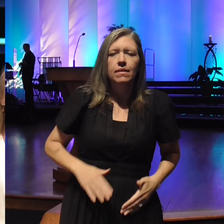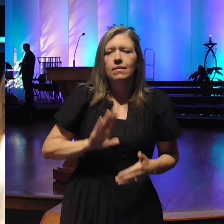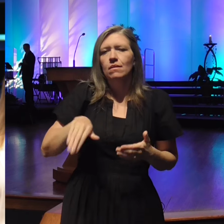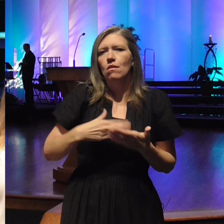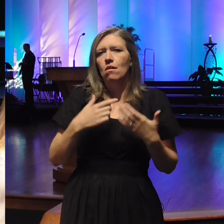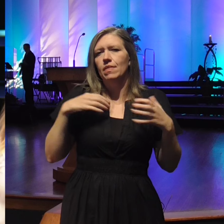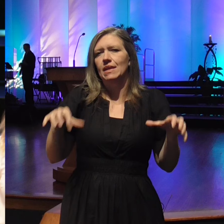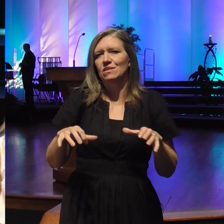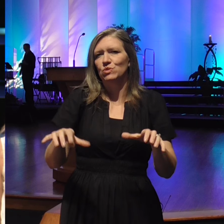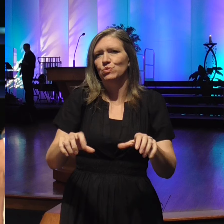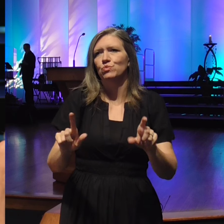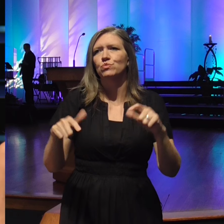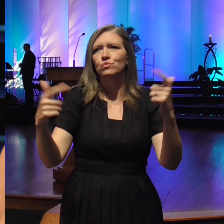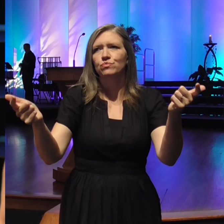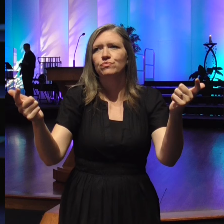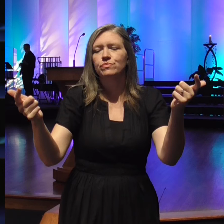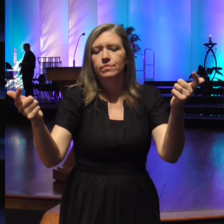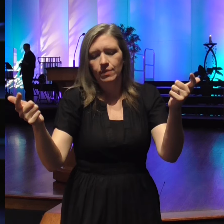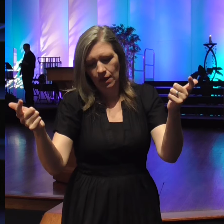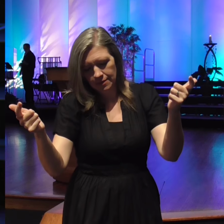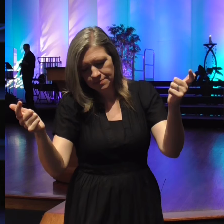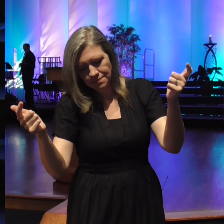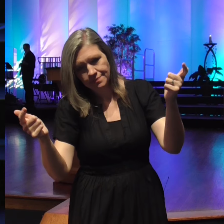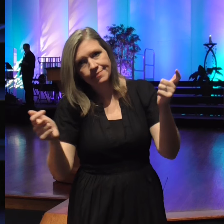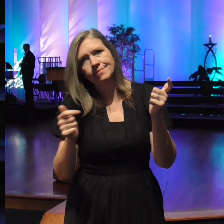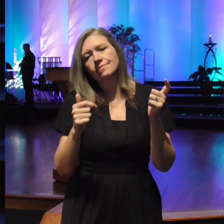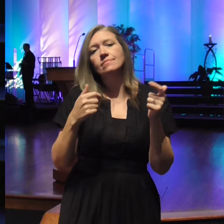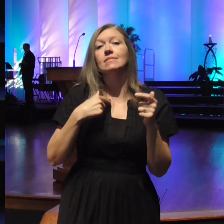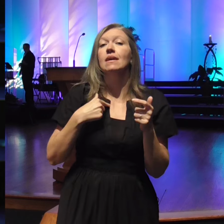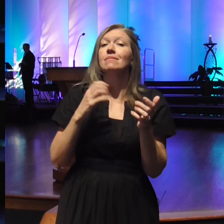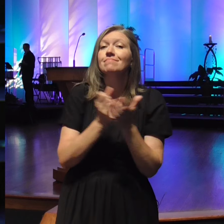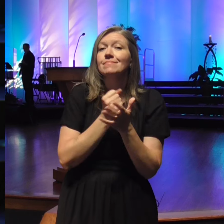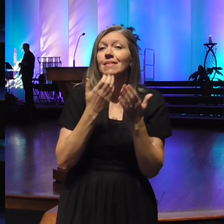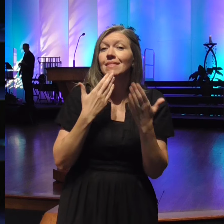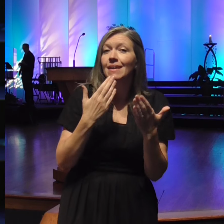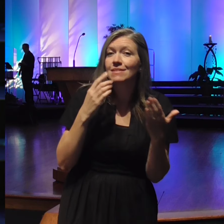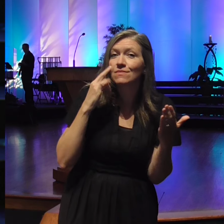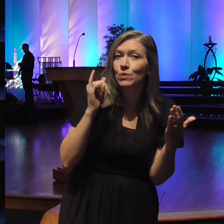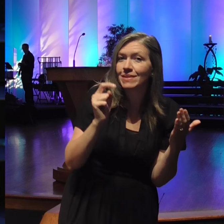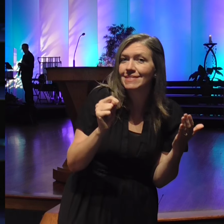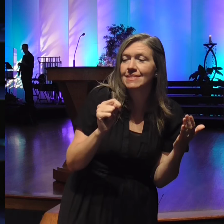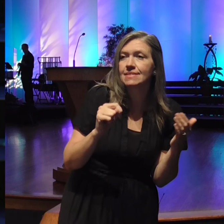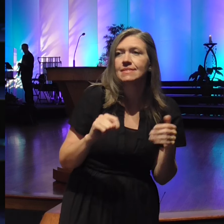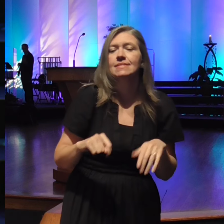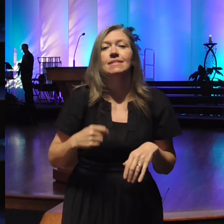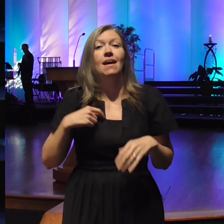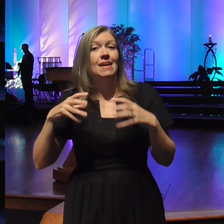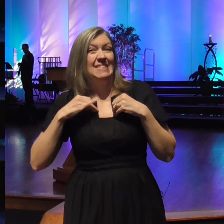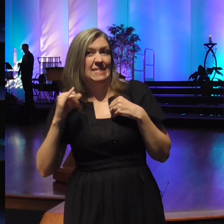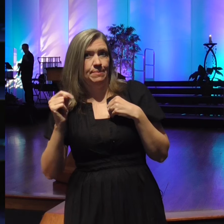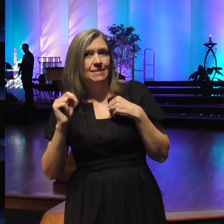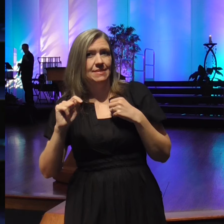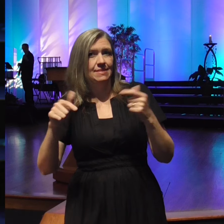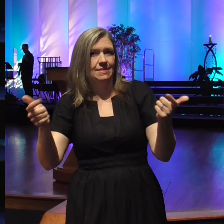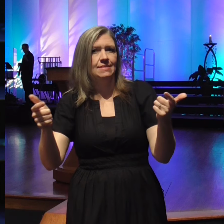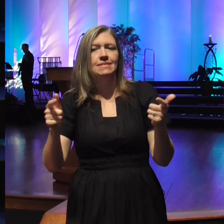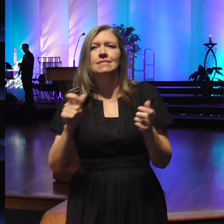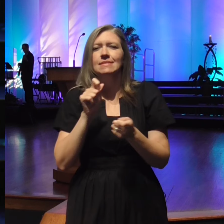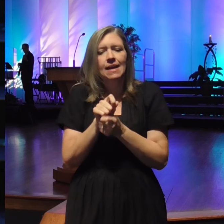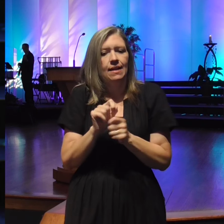It is this thing called life. Life is in my mind, my body, and all that I do.